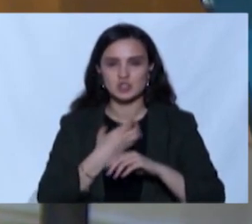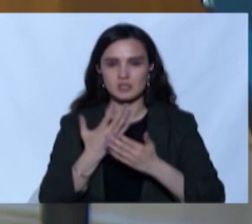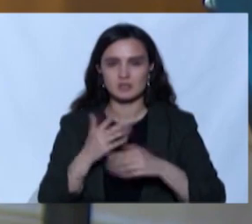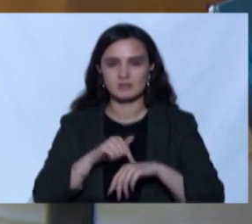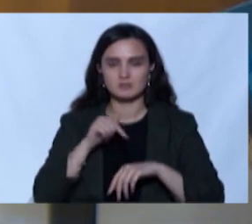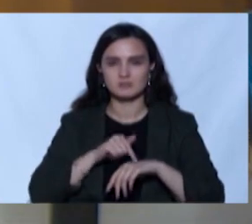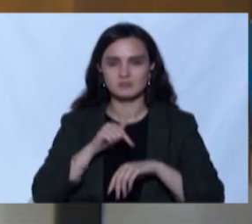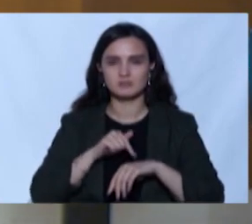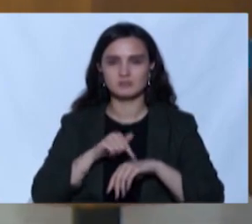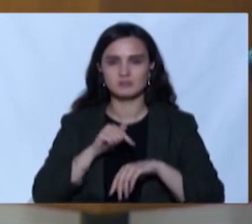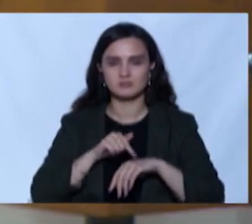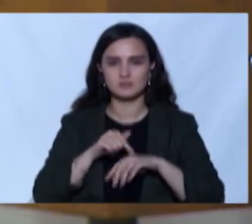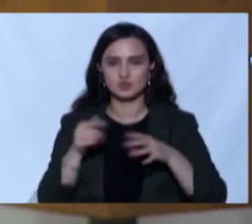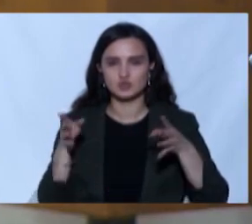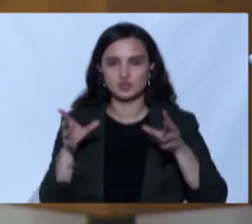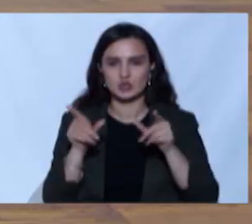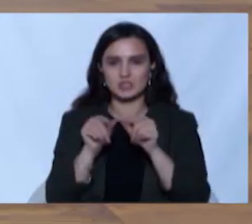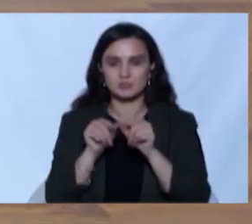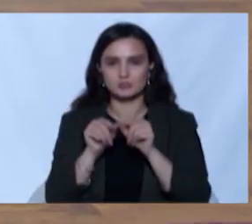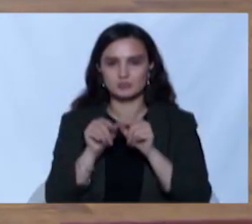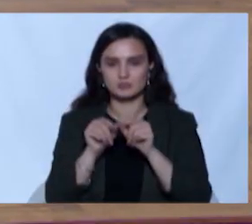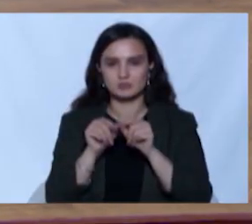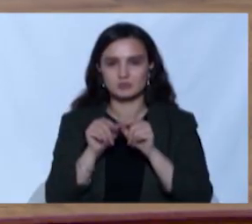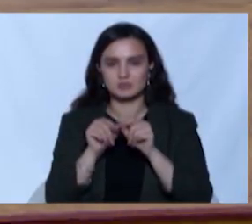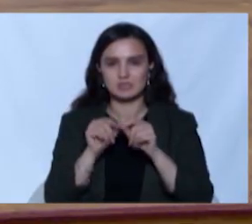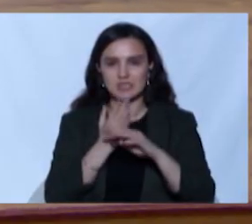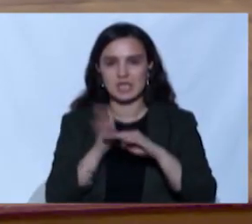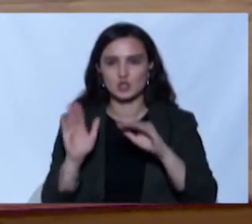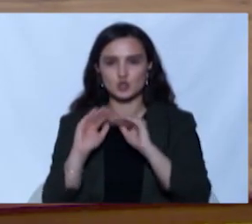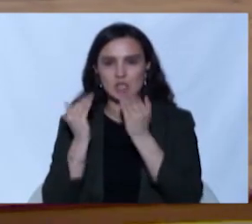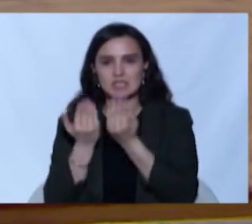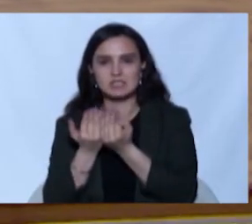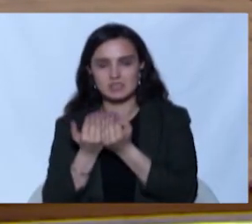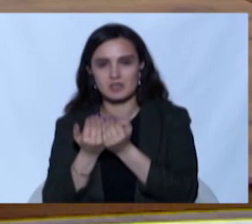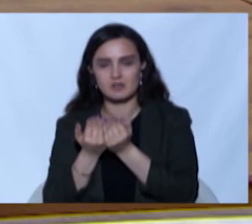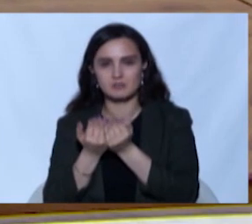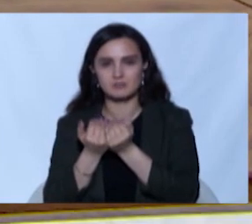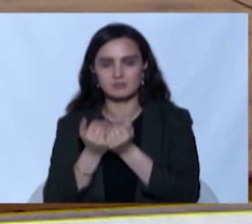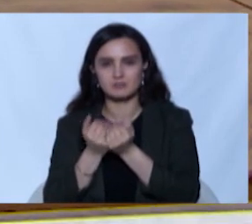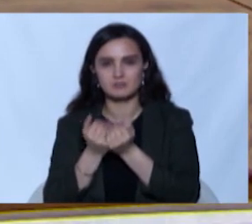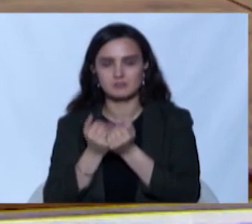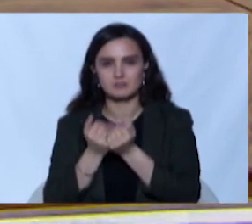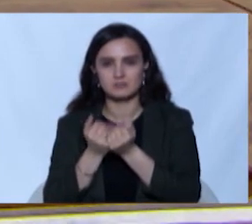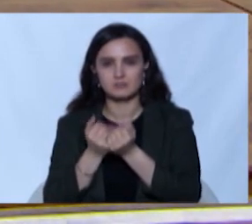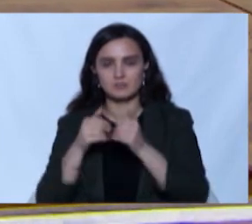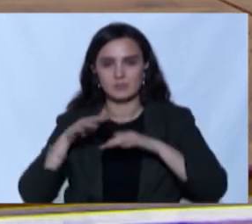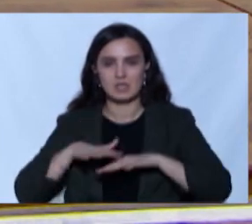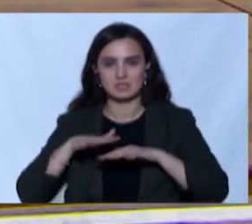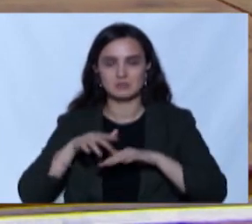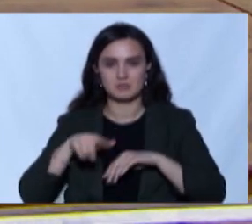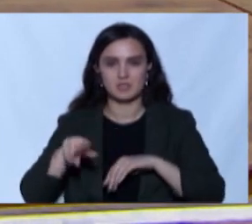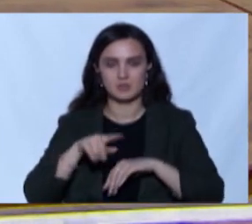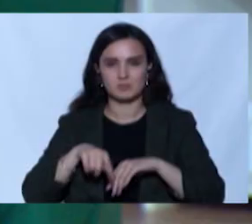feel combined with a remote, isolated, and foreboding location. Of